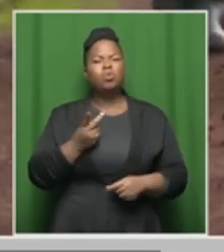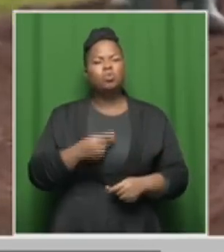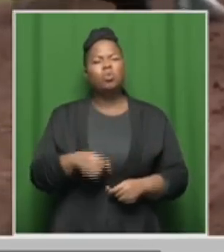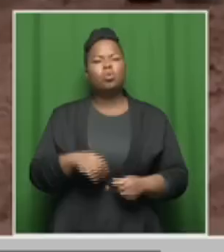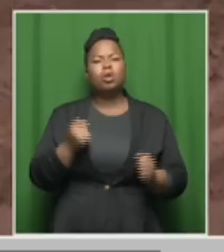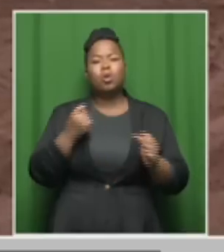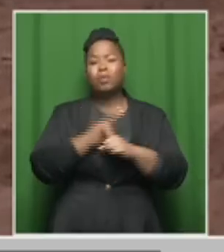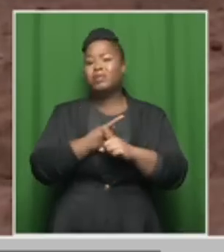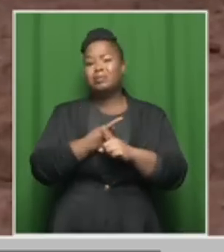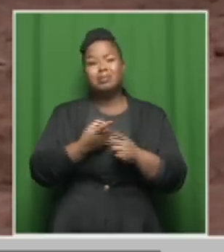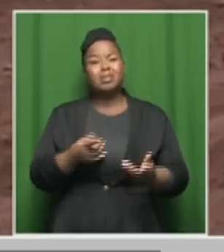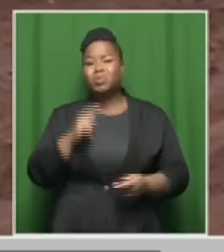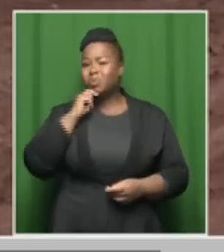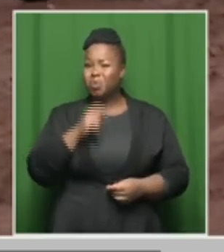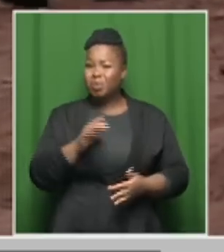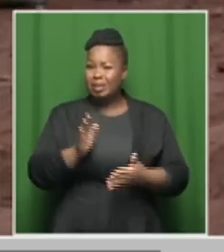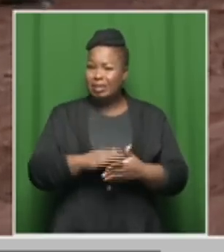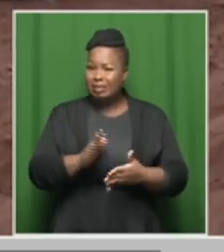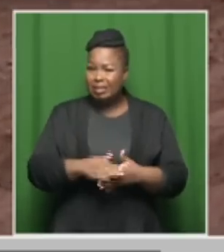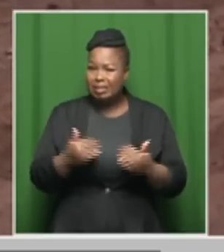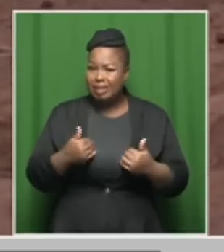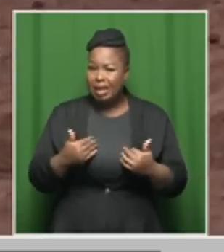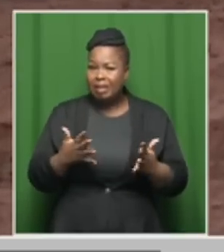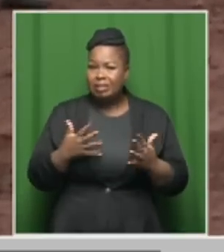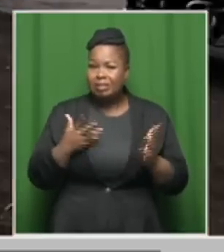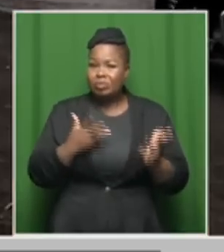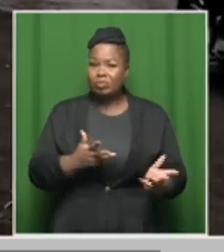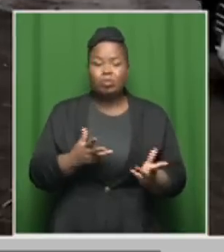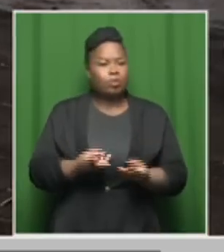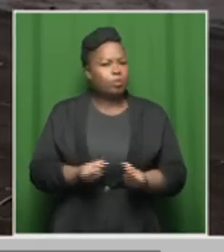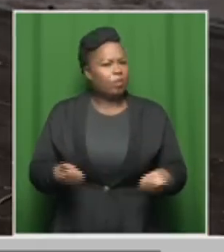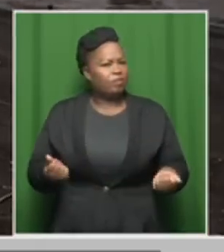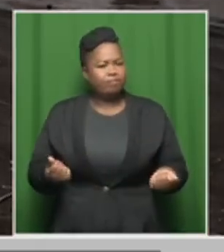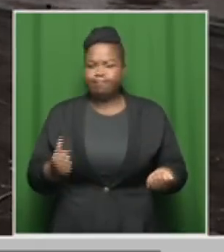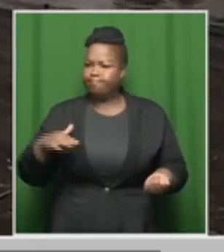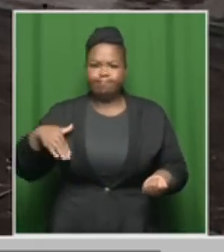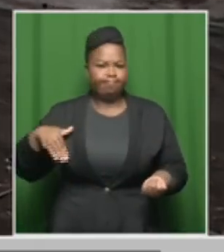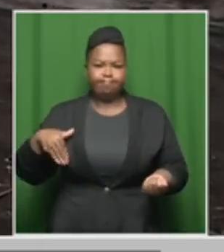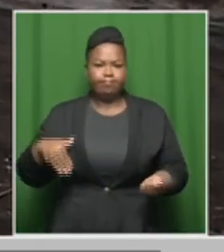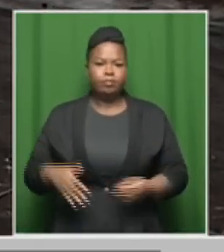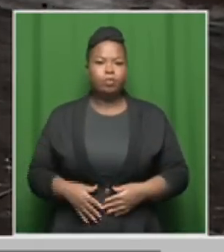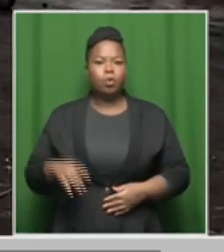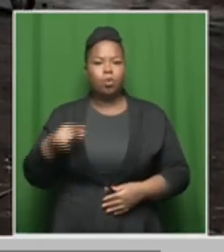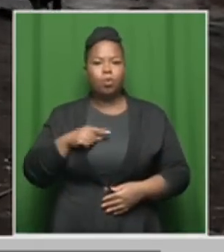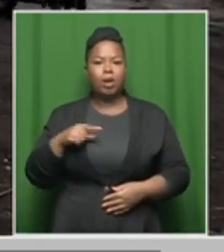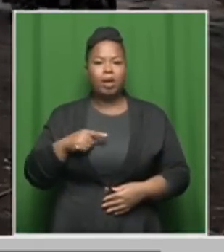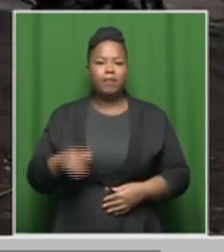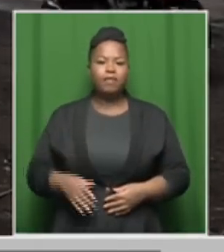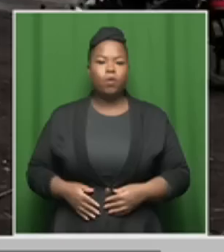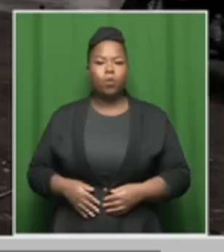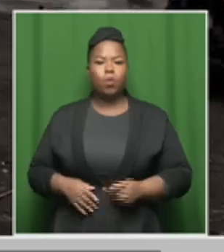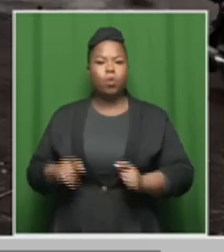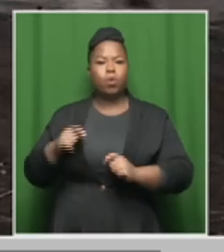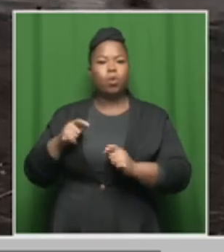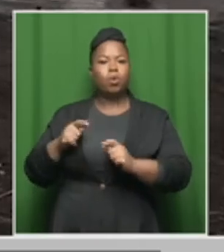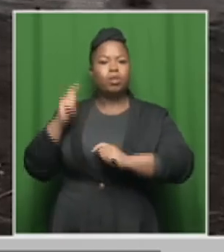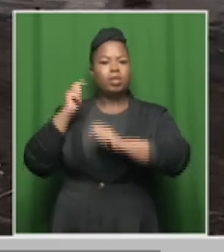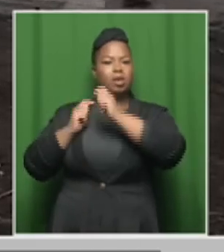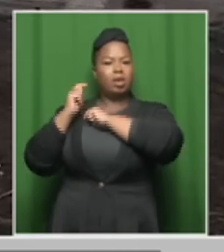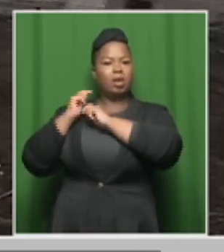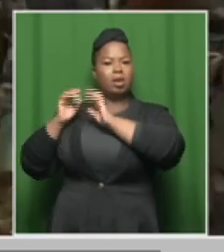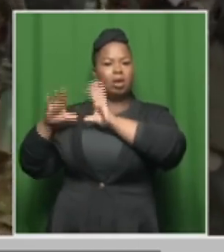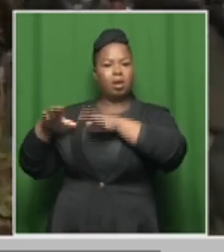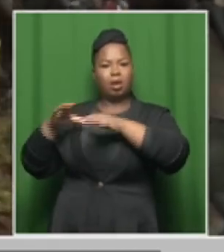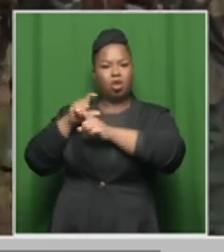conflict has not been solved. There is this tension between the ethnic groups internally. There's on the